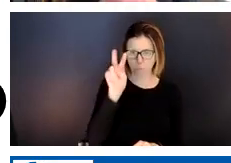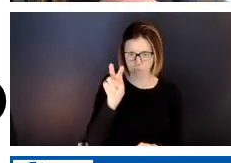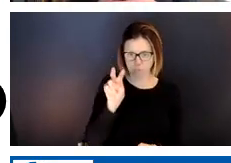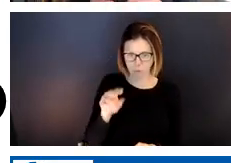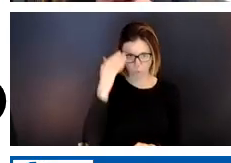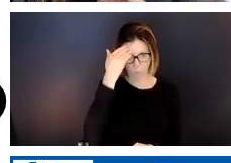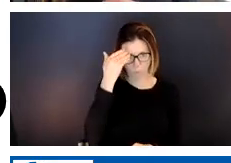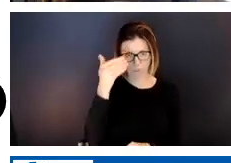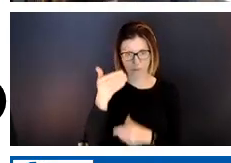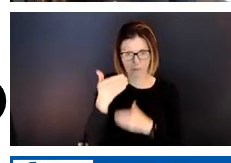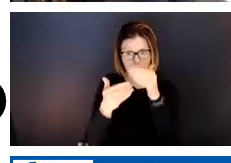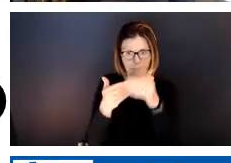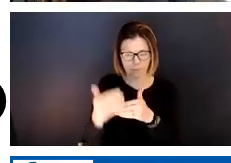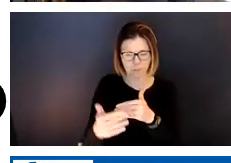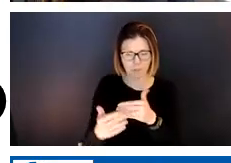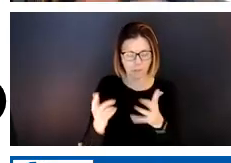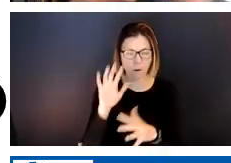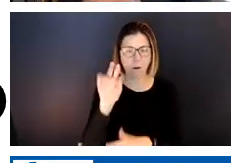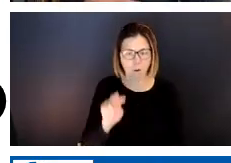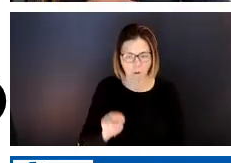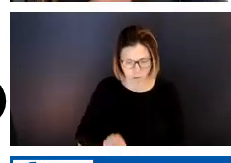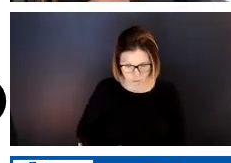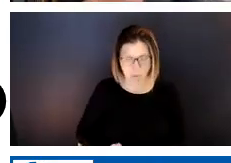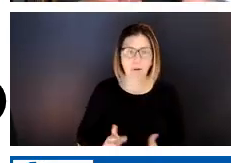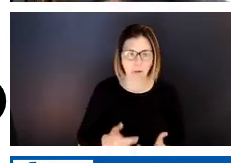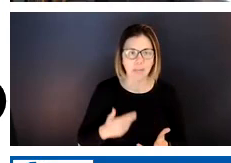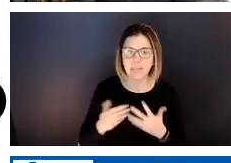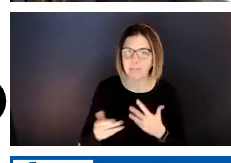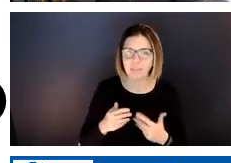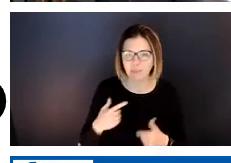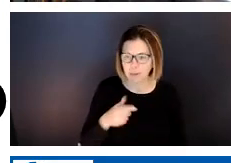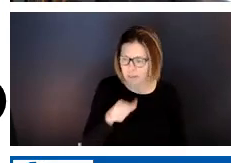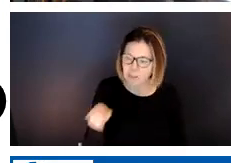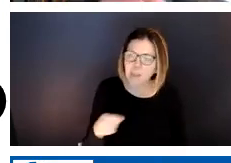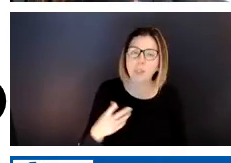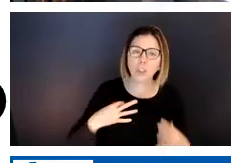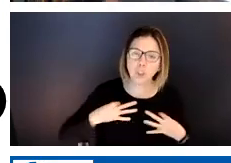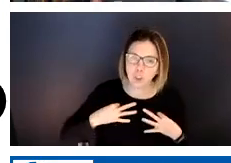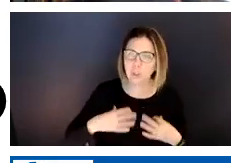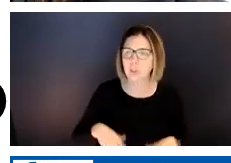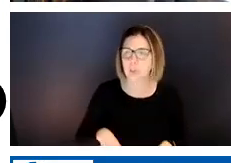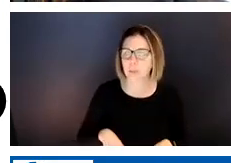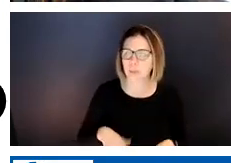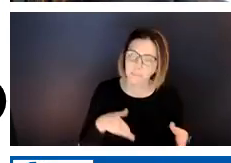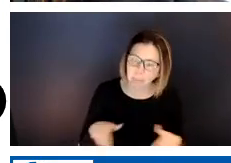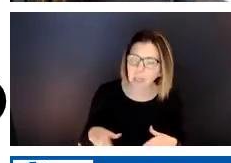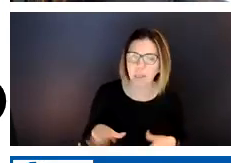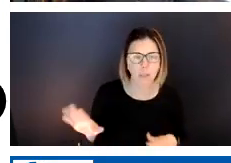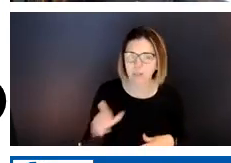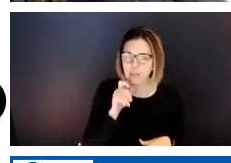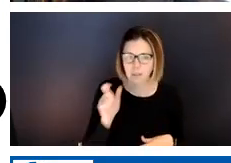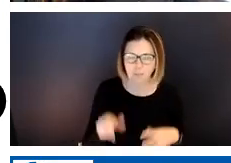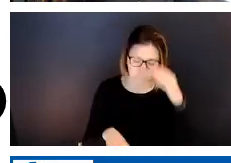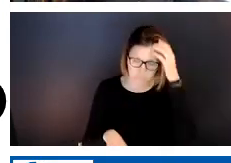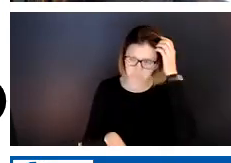to have that support as needed, even if I am not there. We can offer different choices to